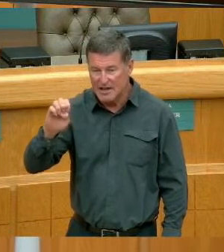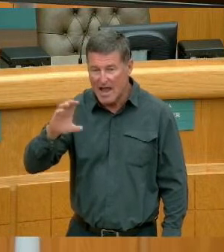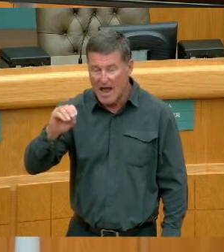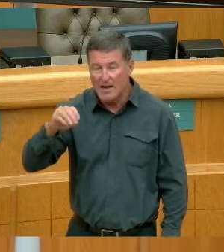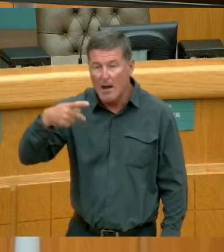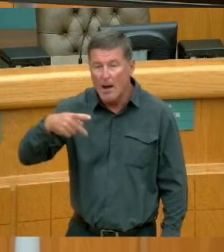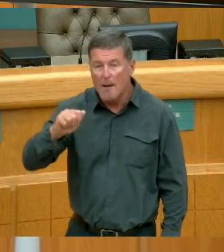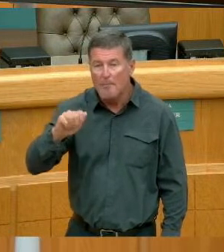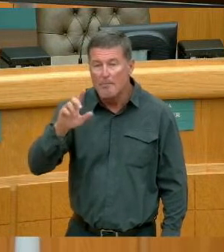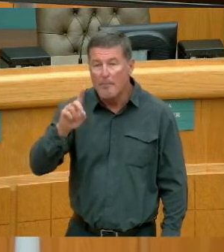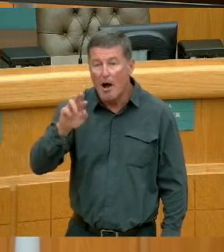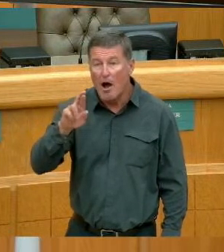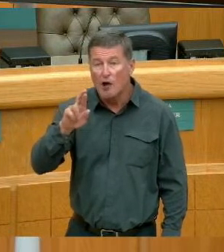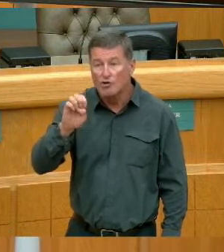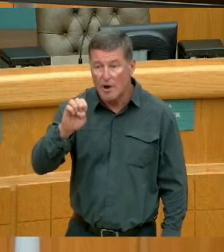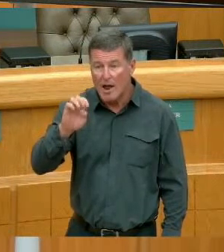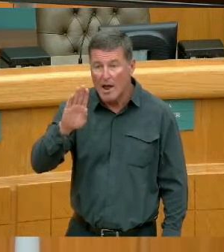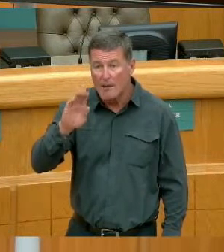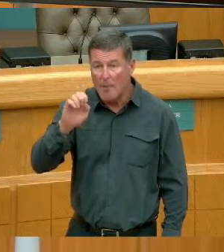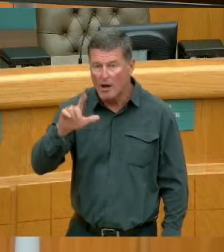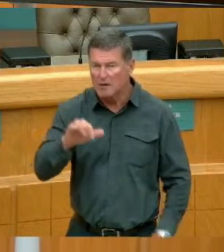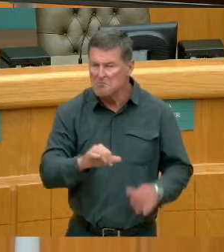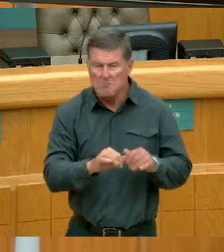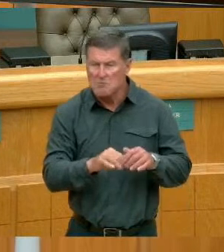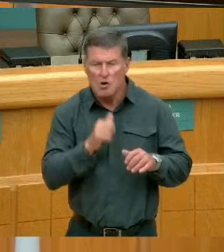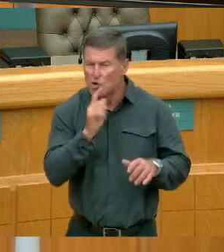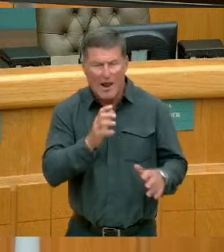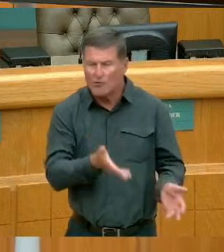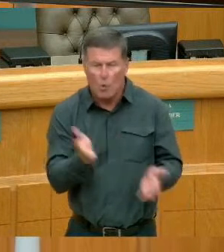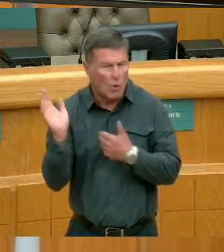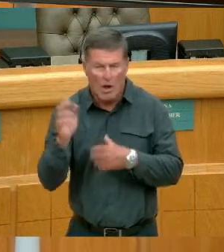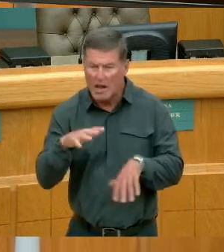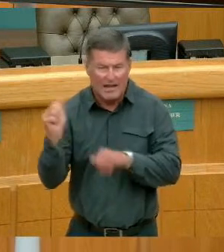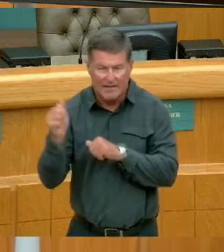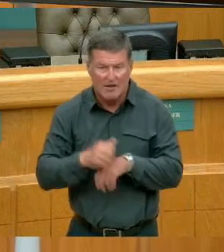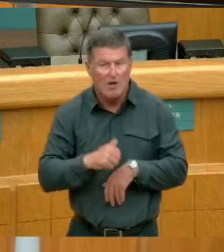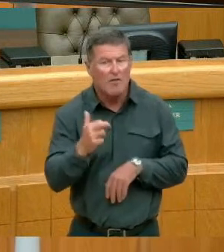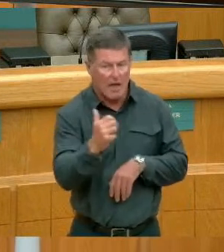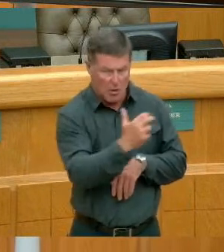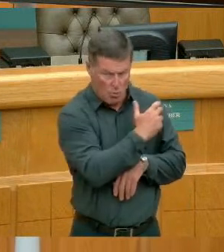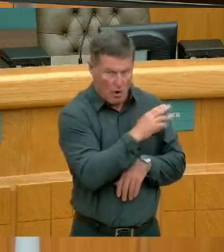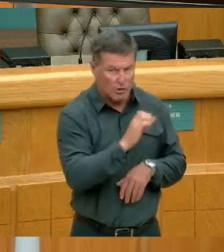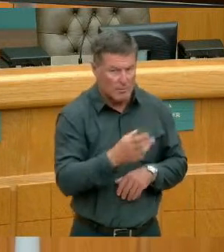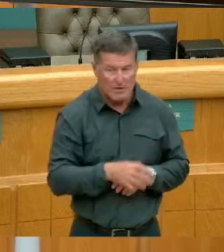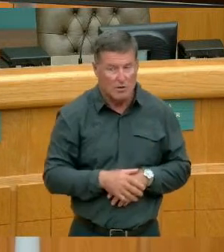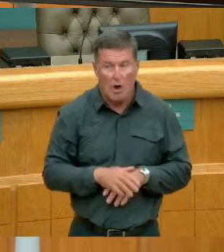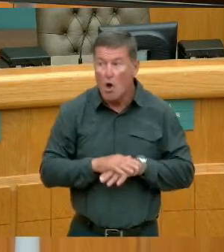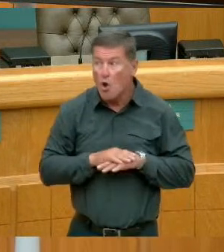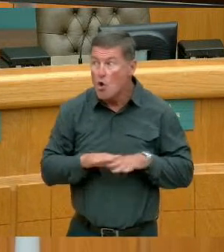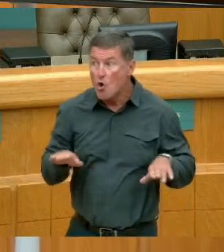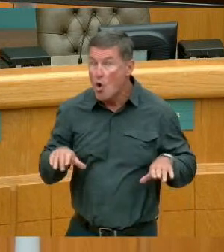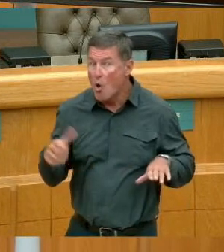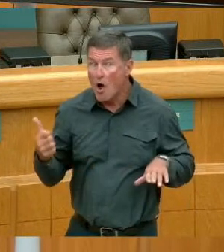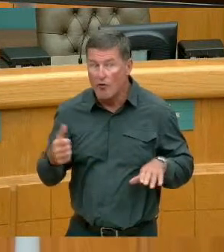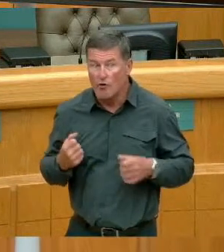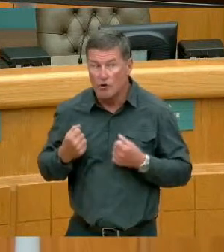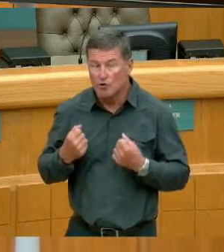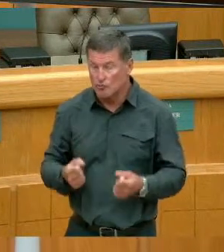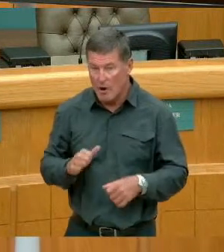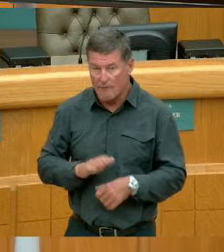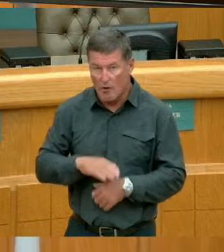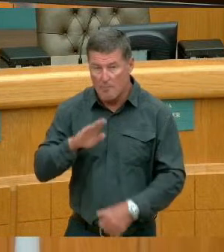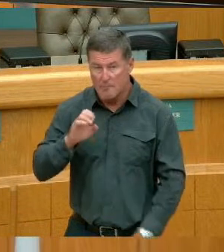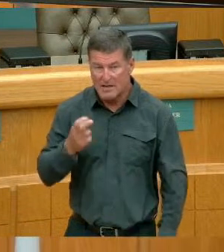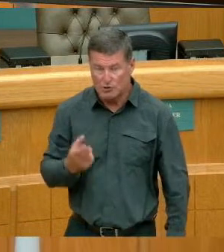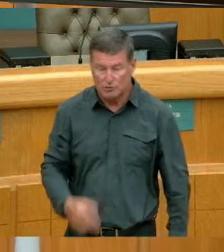There's people there right now, and they can stay there, and they can walk to the beach, but nobody else will be able to drive on the